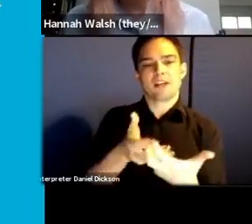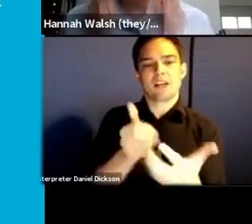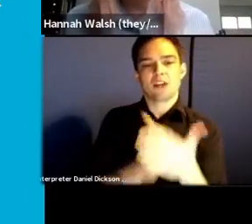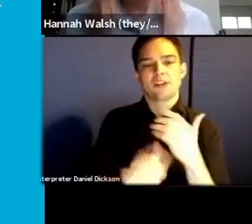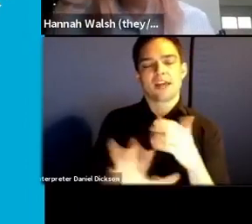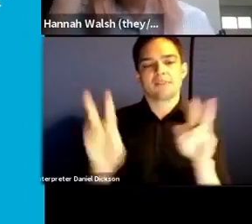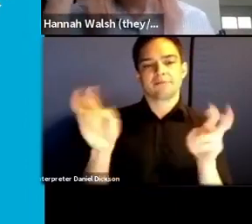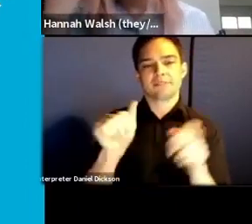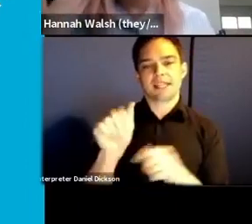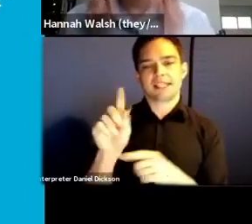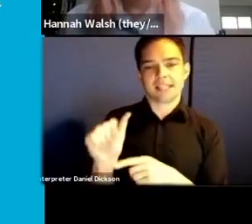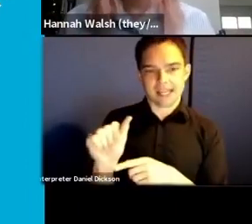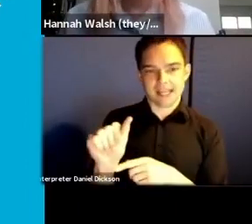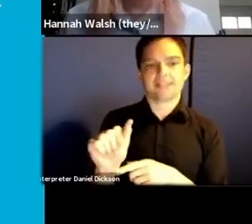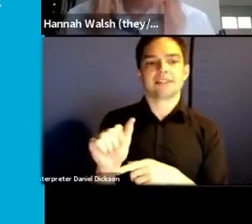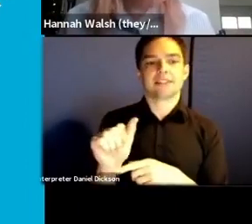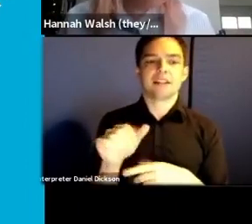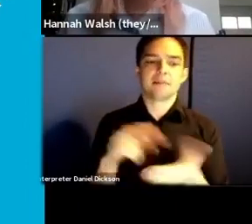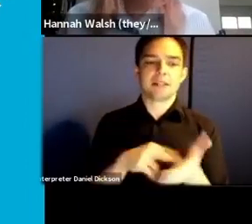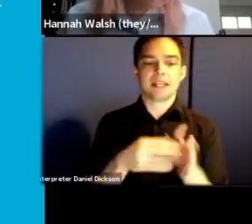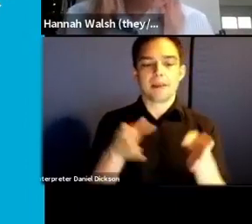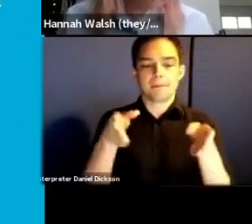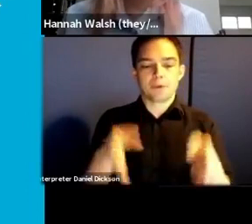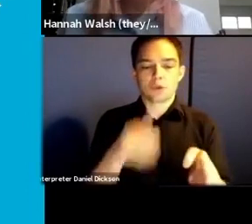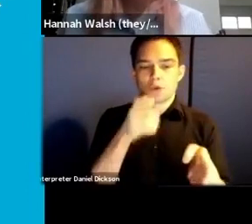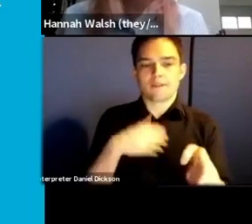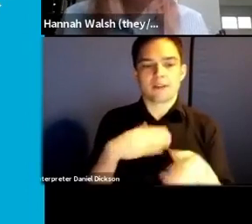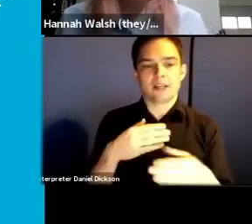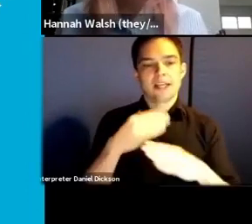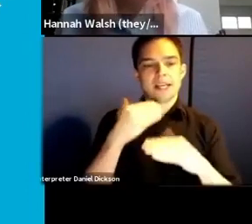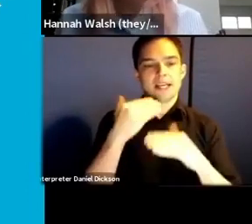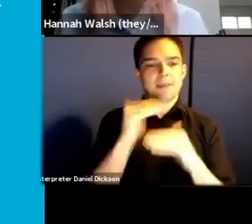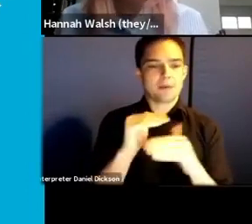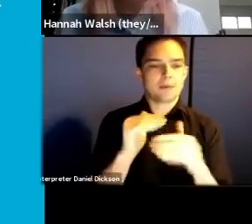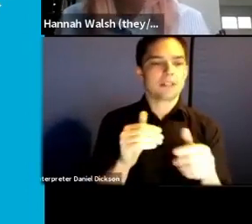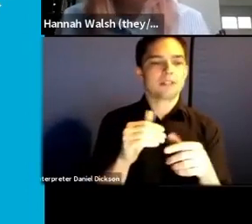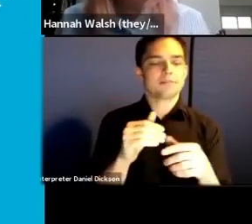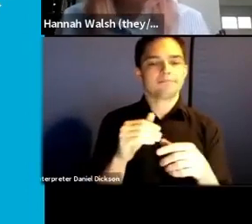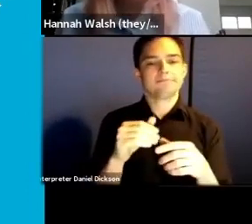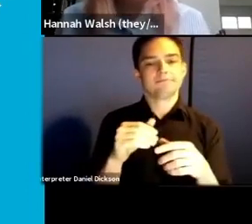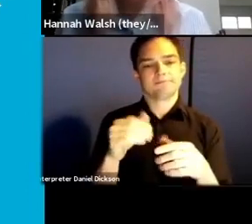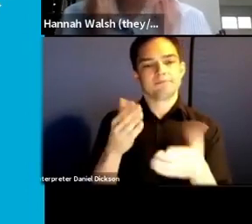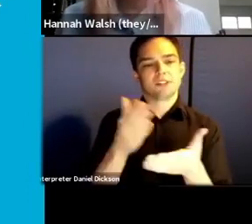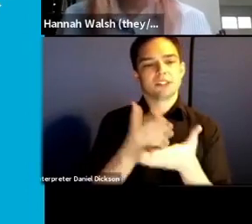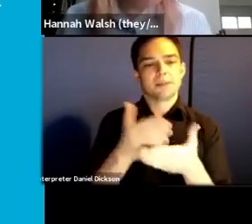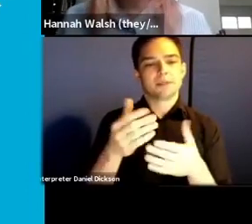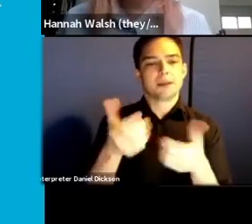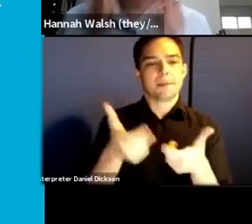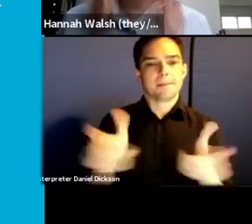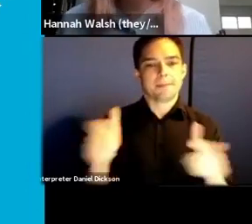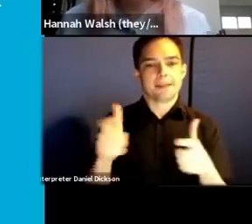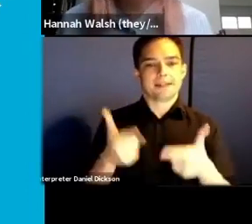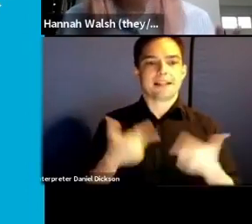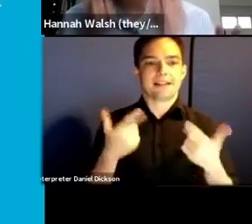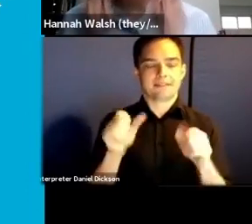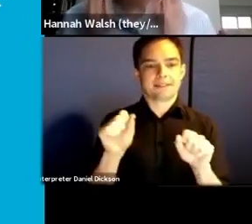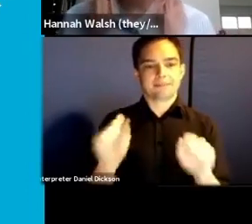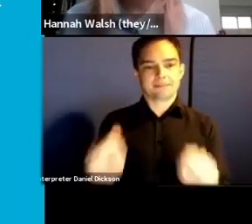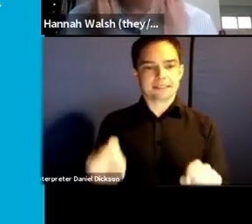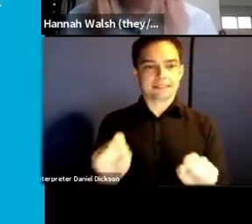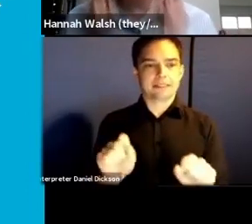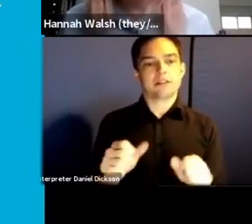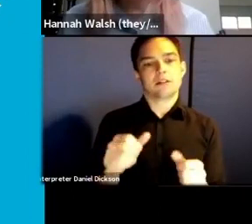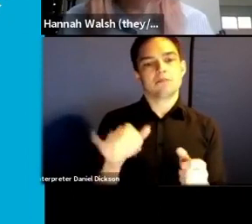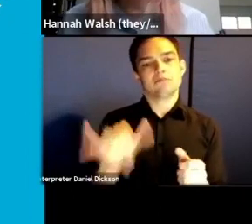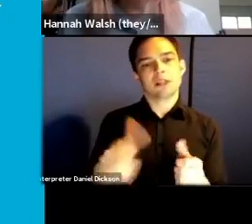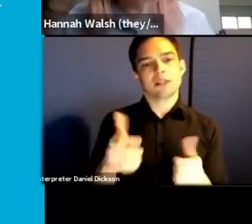under the ADA, which is an individual who has an impairment that substantially limits a major life activity. And that's kind of maybe a little bit